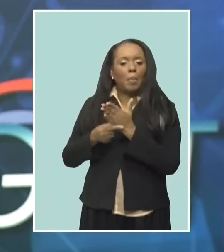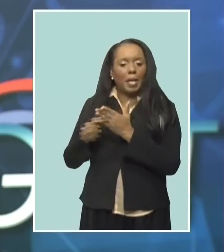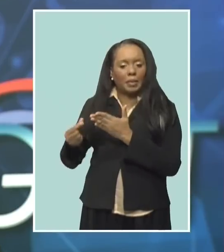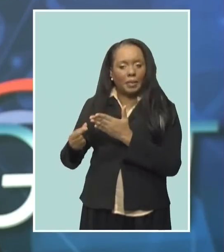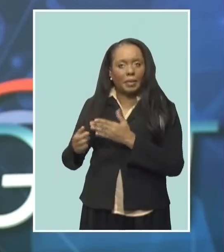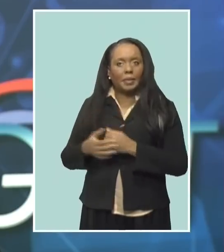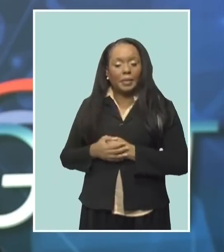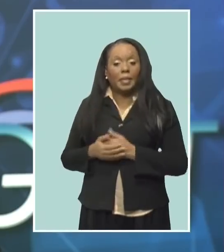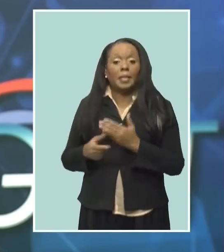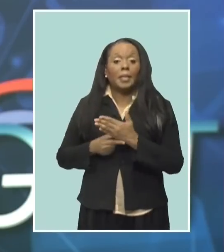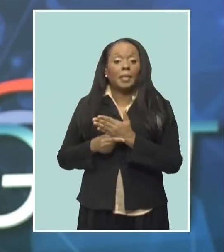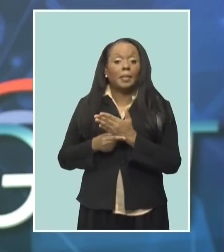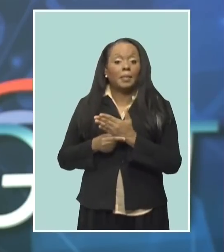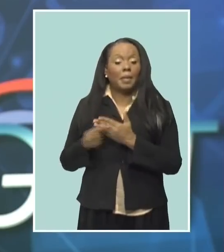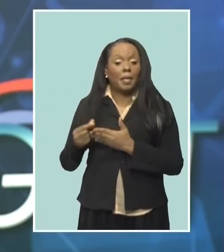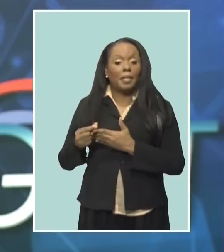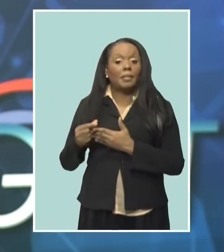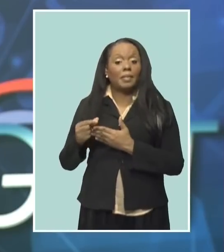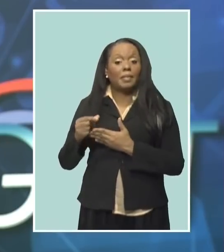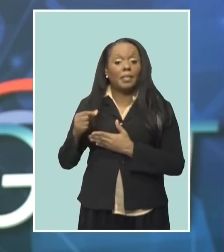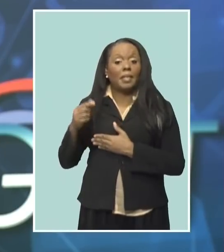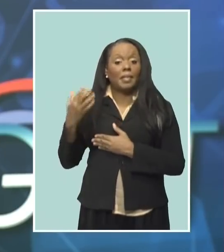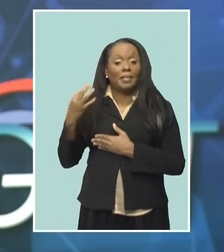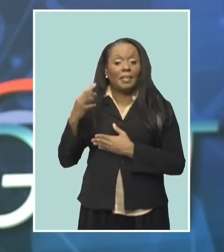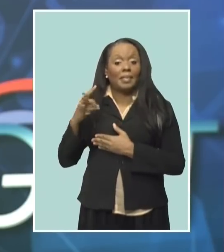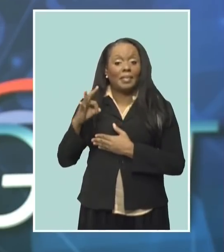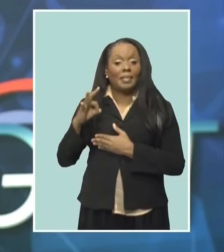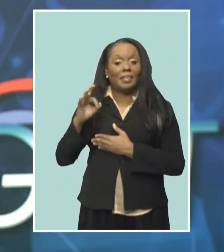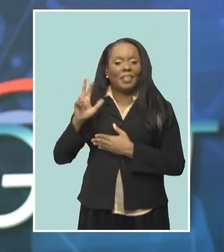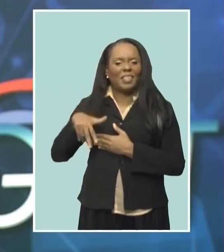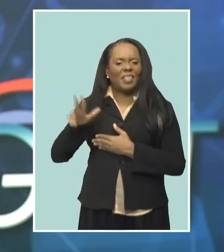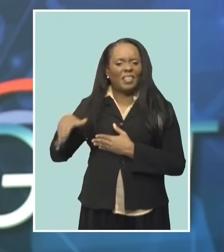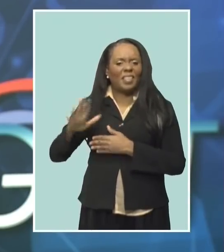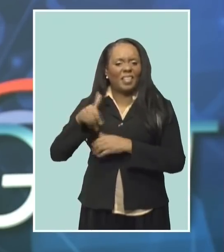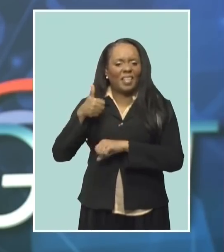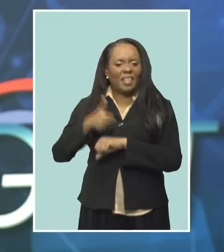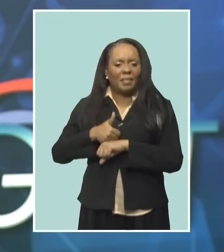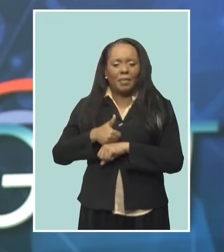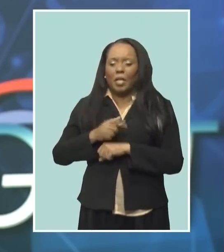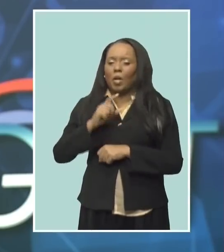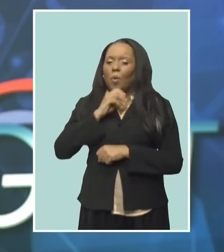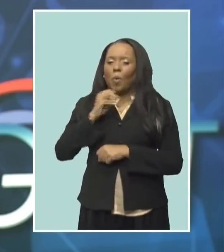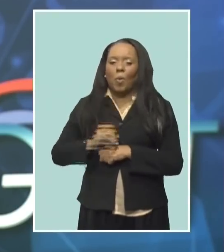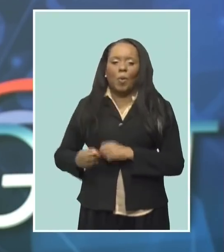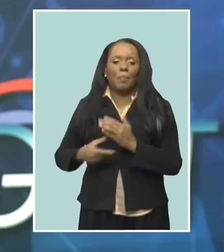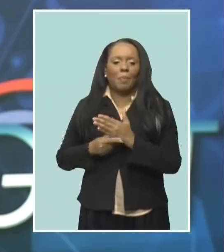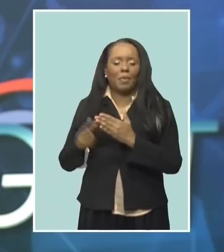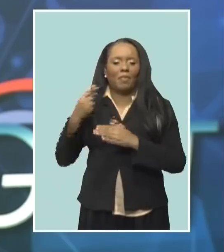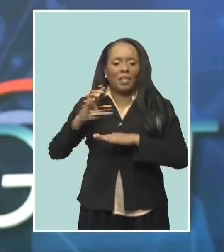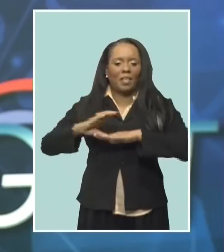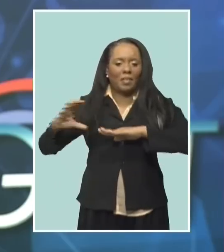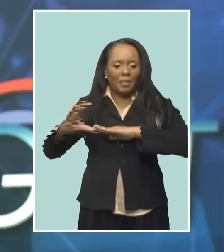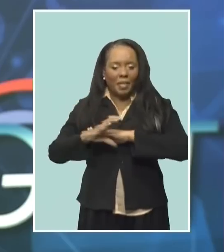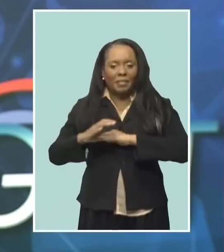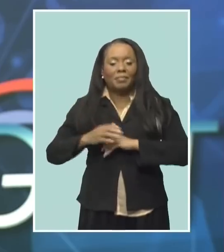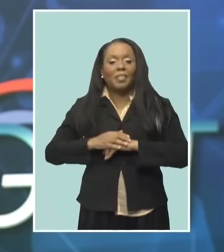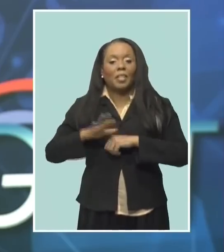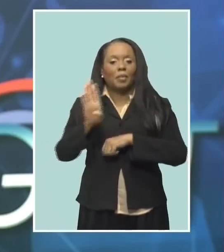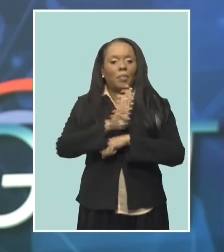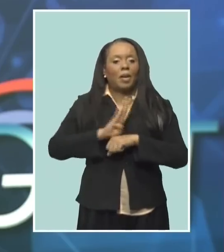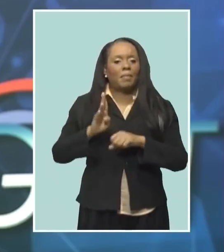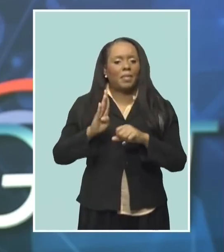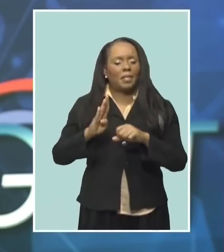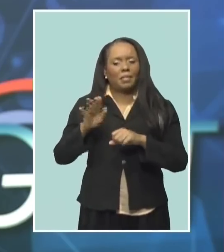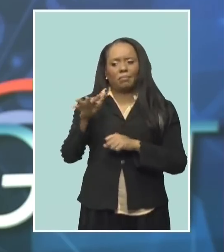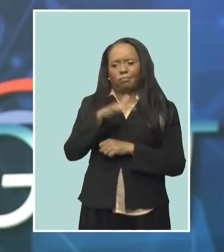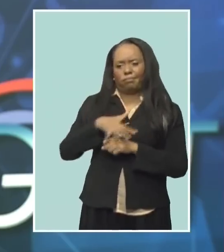since 1933, it is one of the longest-running publications of its kind in the Caribbean. The changes to the Barbadian landscape occasioned by